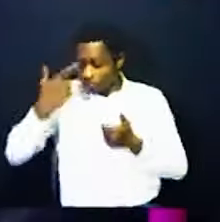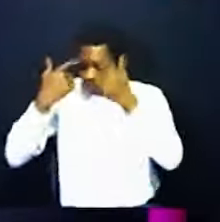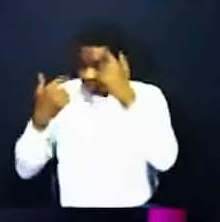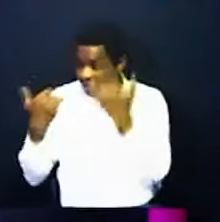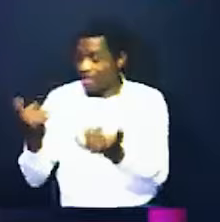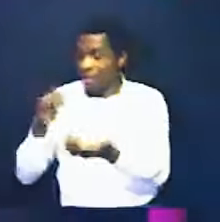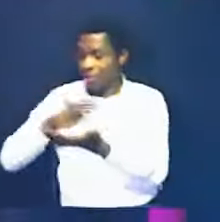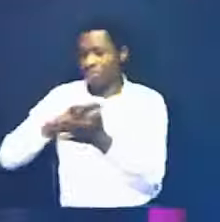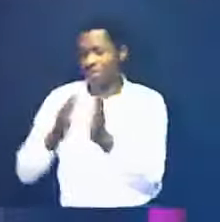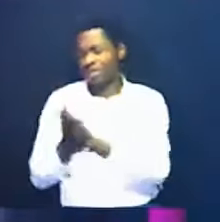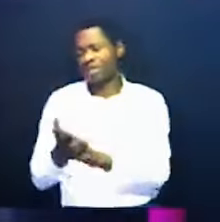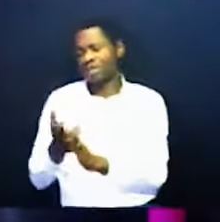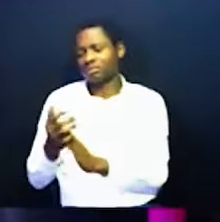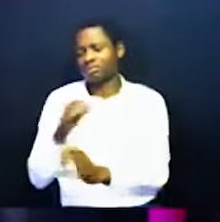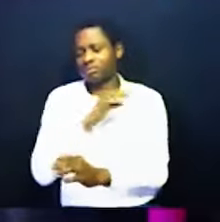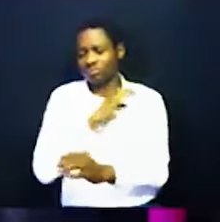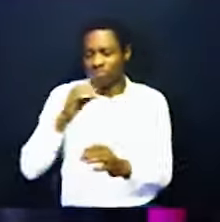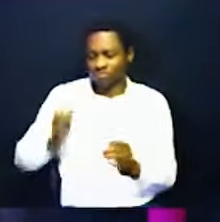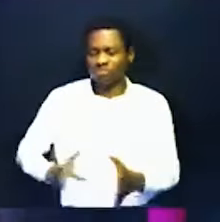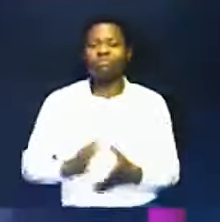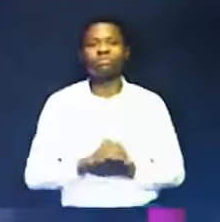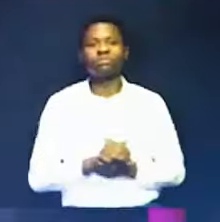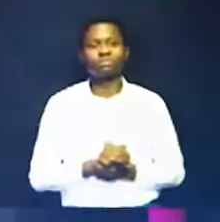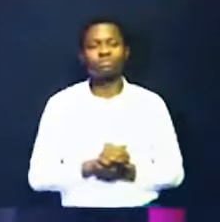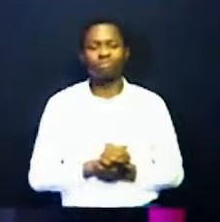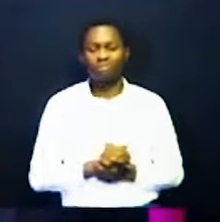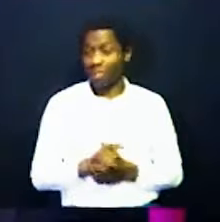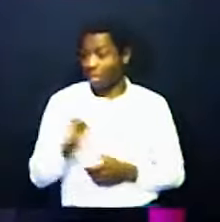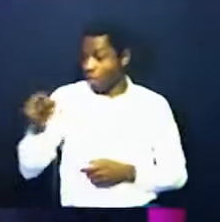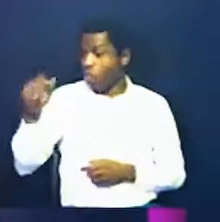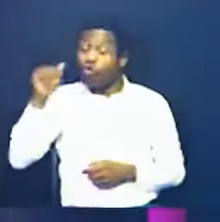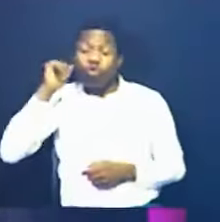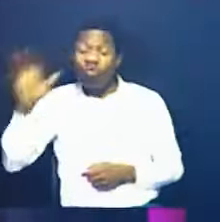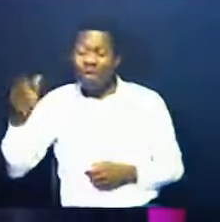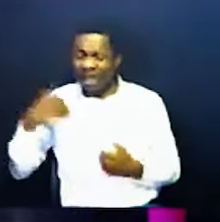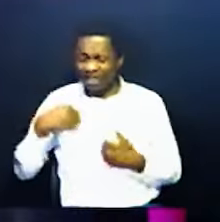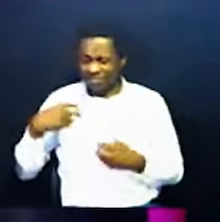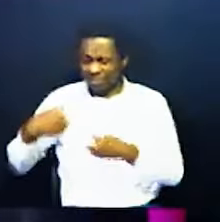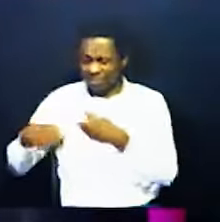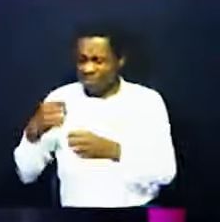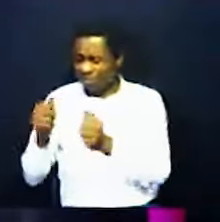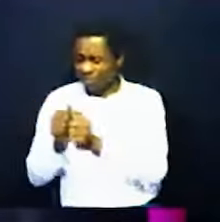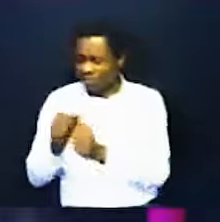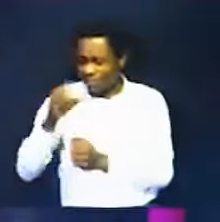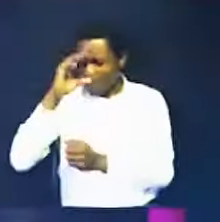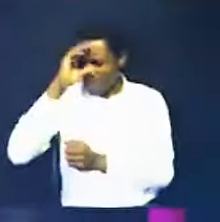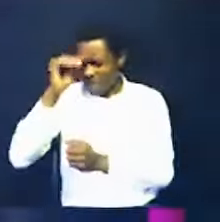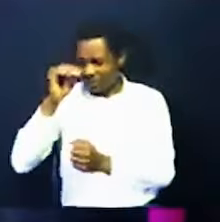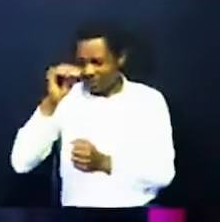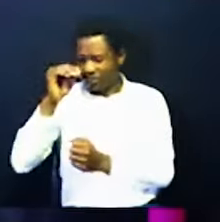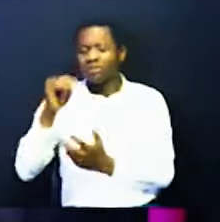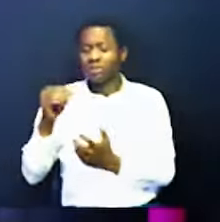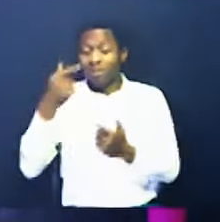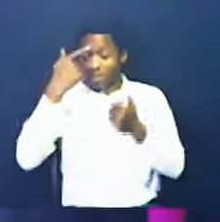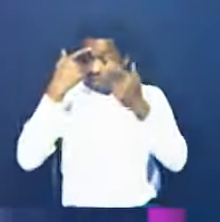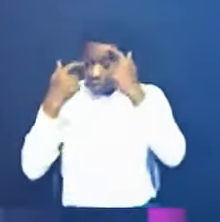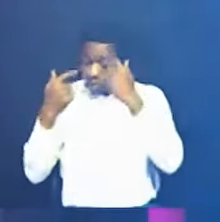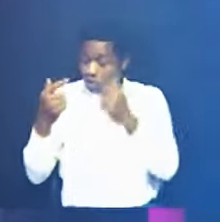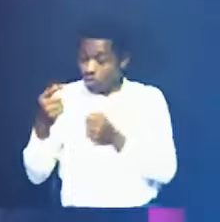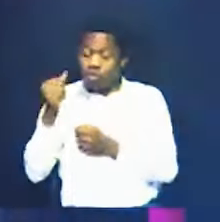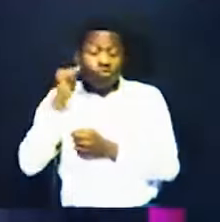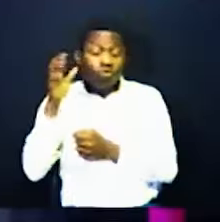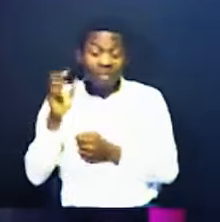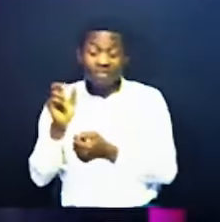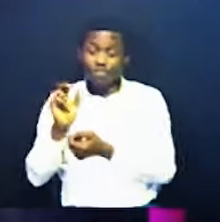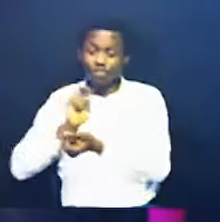She had an issue with this young man, and then this lady, because of the word of God, is not going